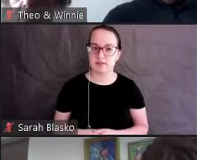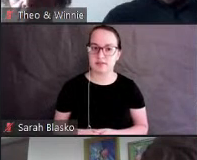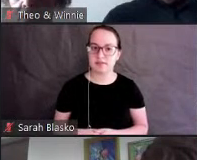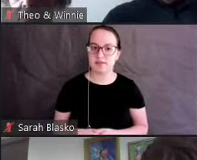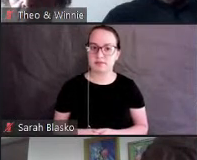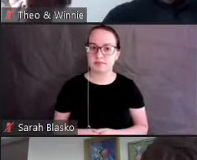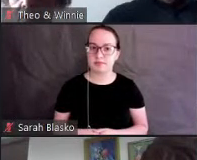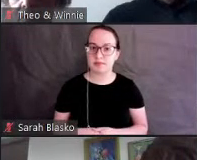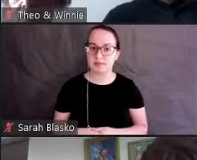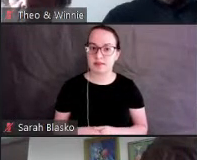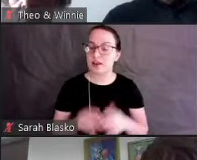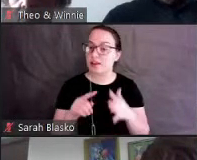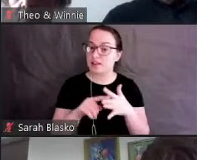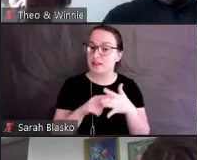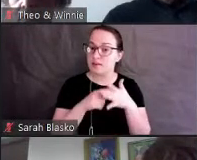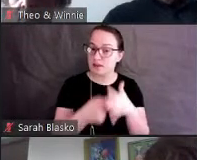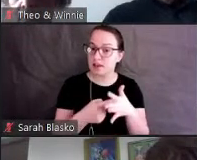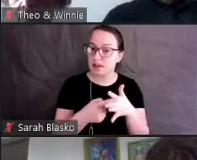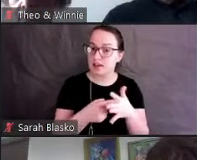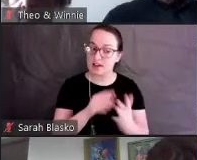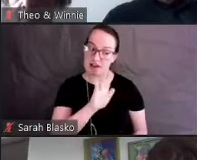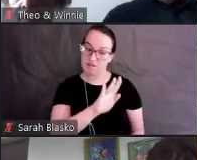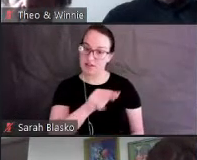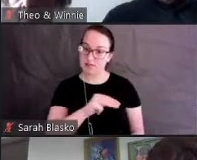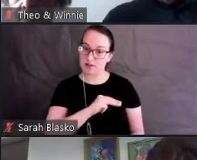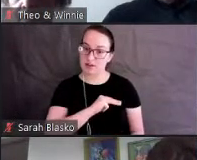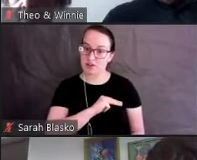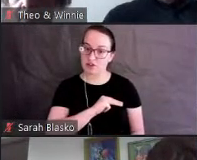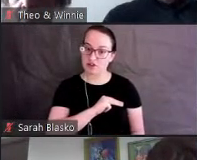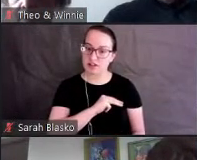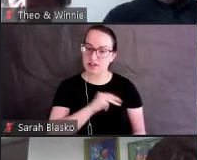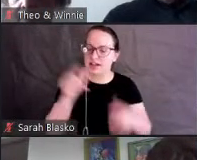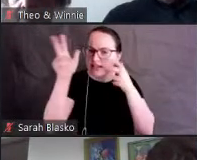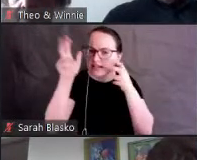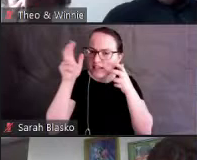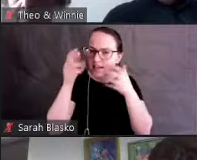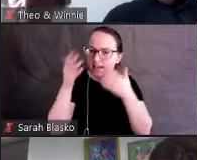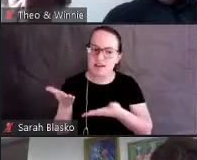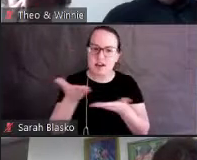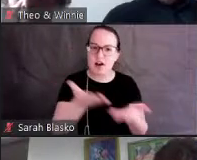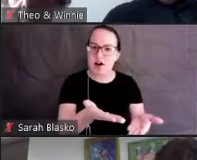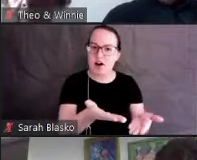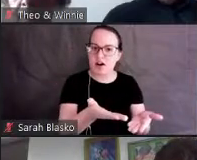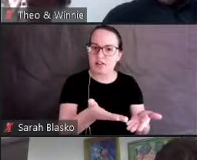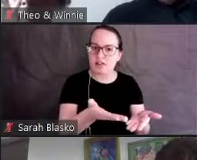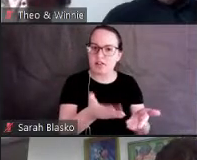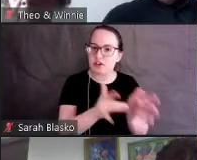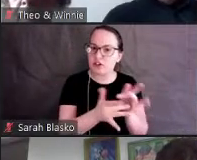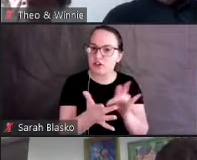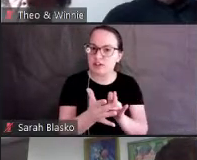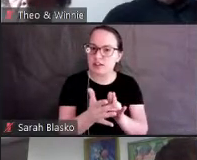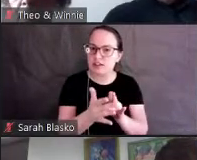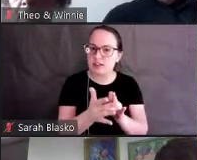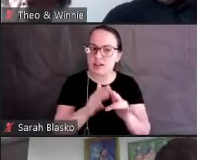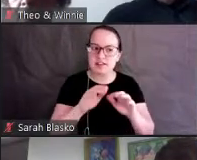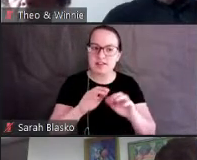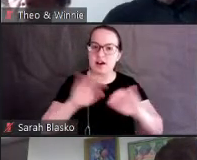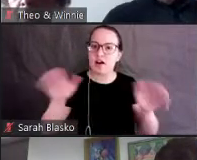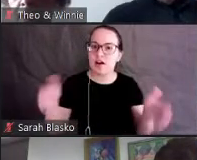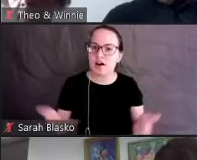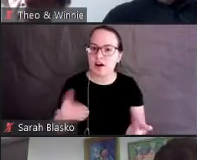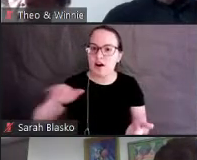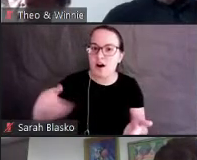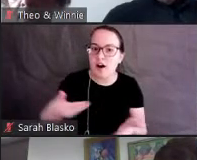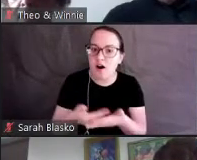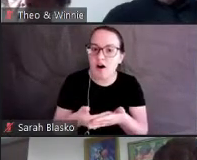when Satan came down and he offered Jesus all the kingdoms of the world. He said, they belong to me.